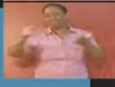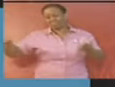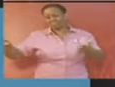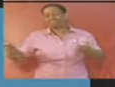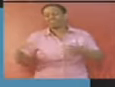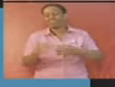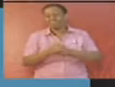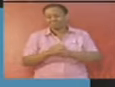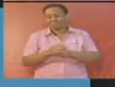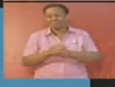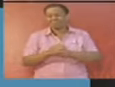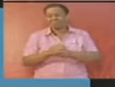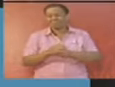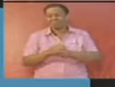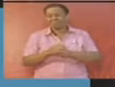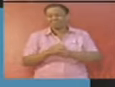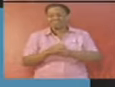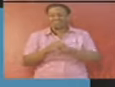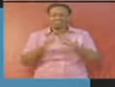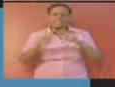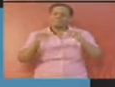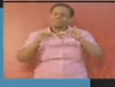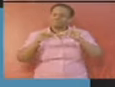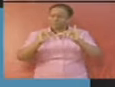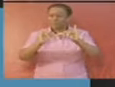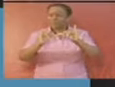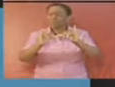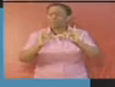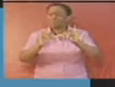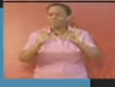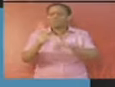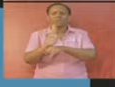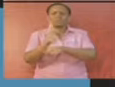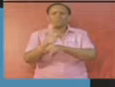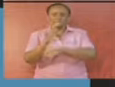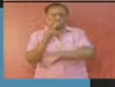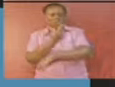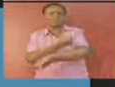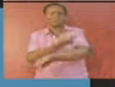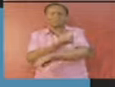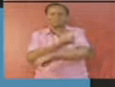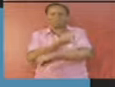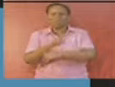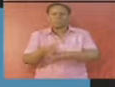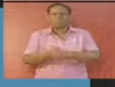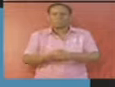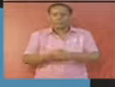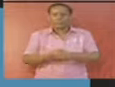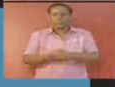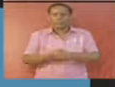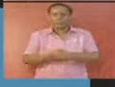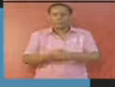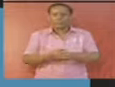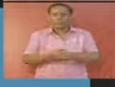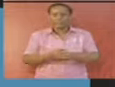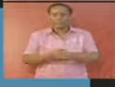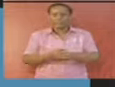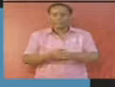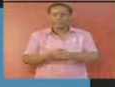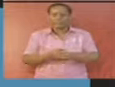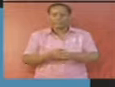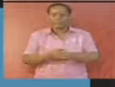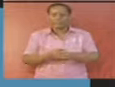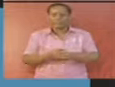the region, different parts of the world, the region of the Americas, and can lead to significant reduction in the incidence of many other viral and bacterial